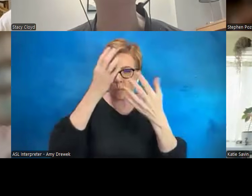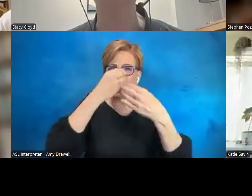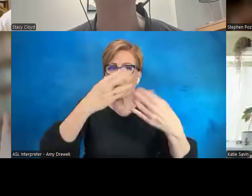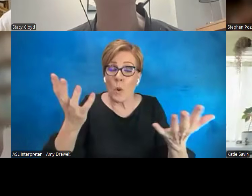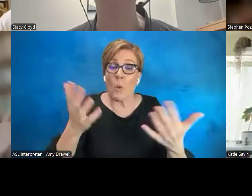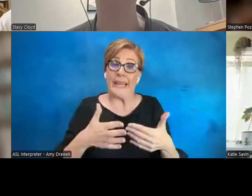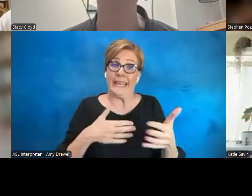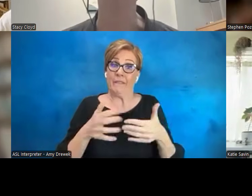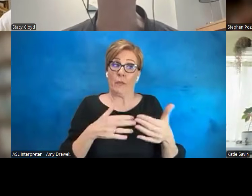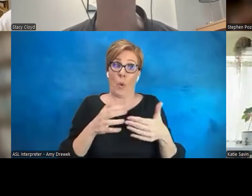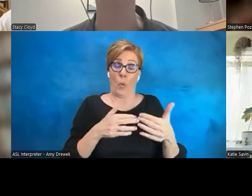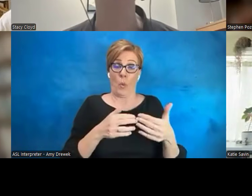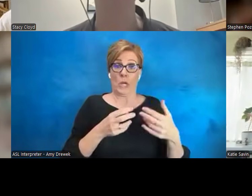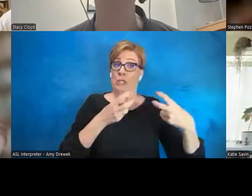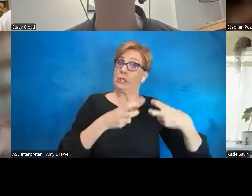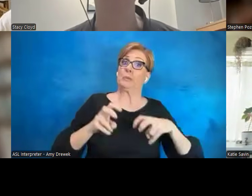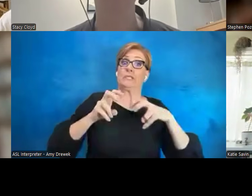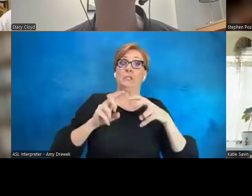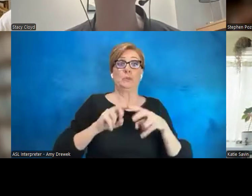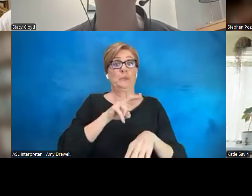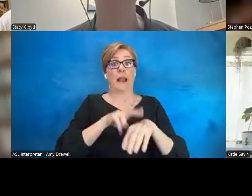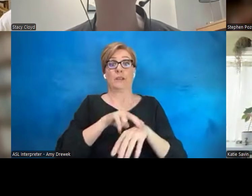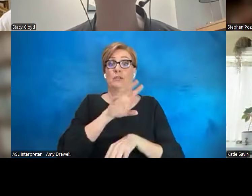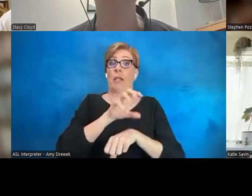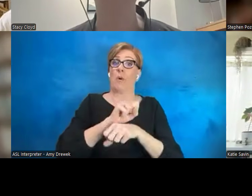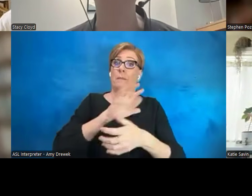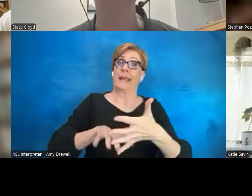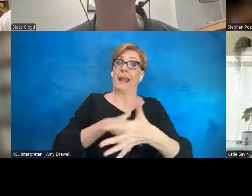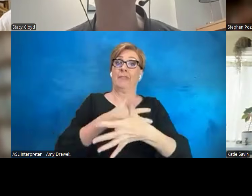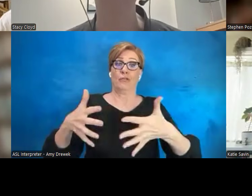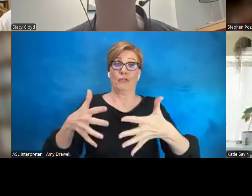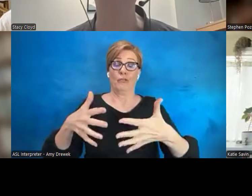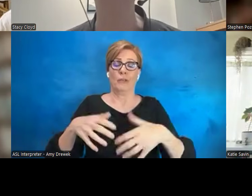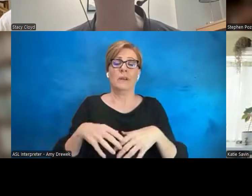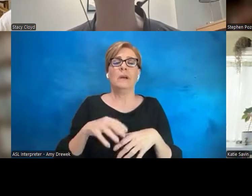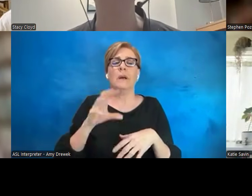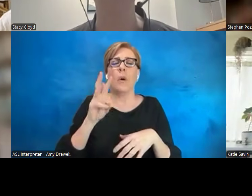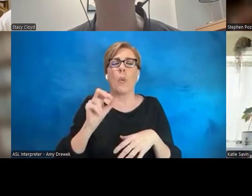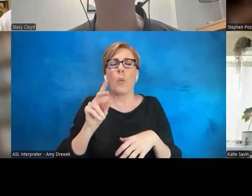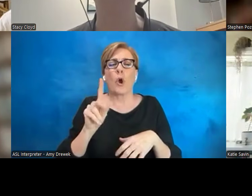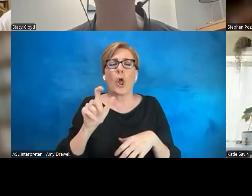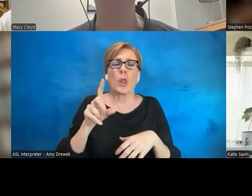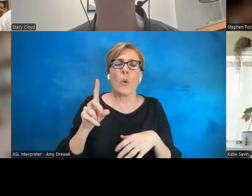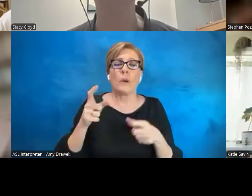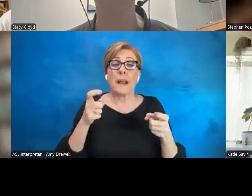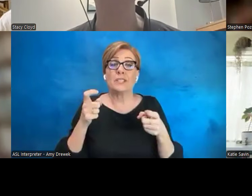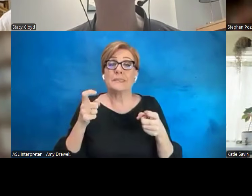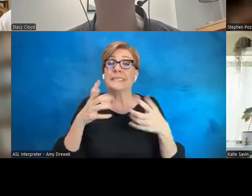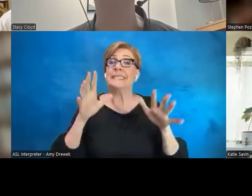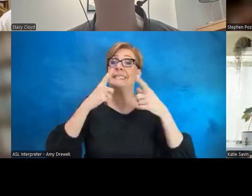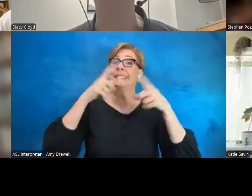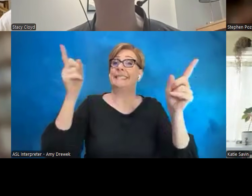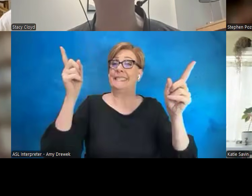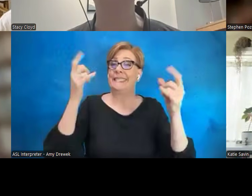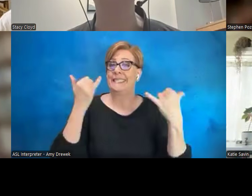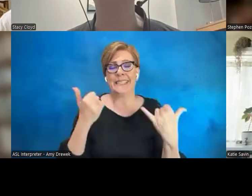switch to a national appointments calendar and national workload management that had been announced previously is